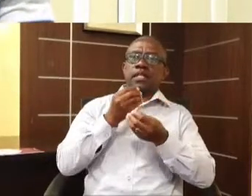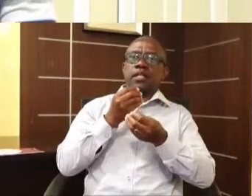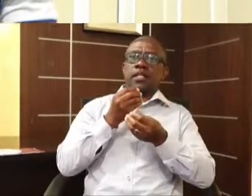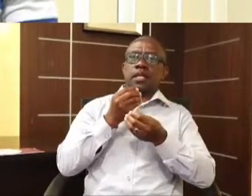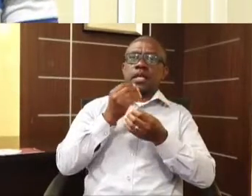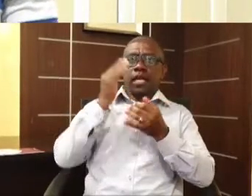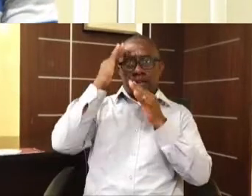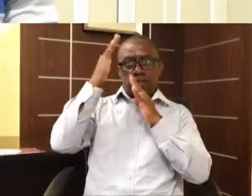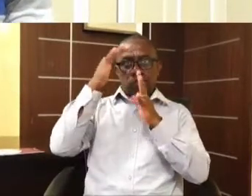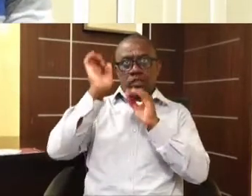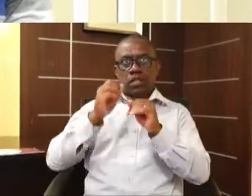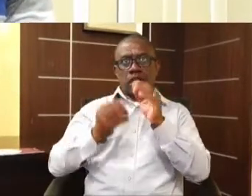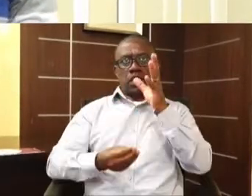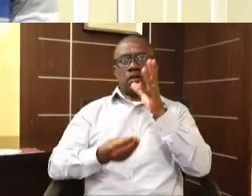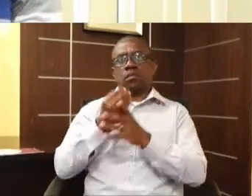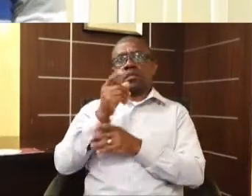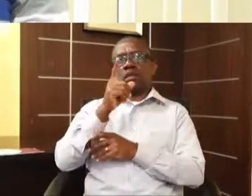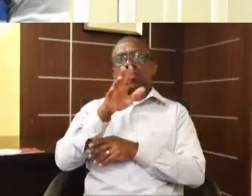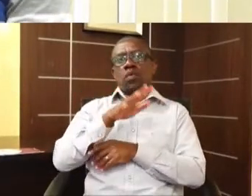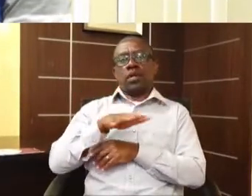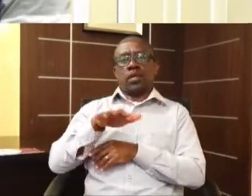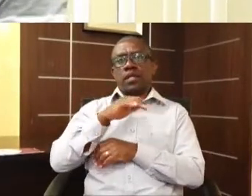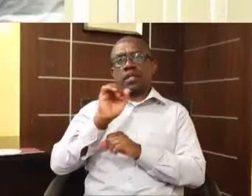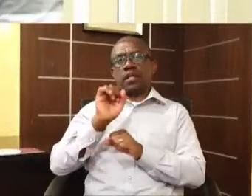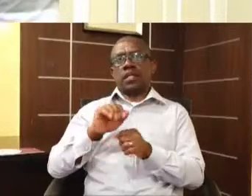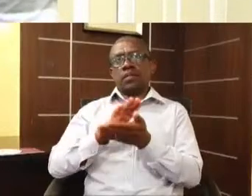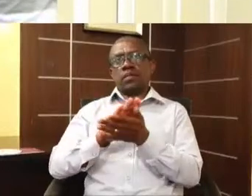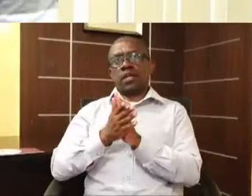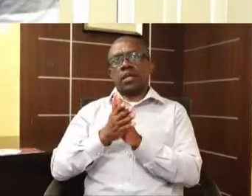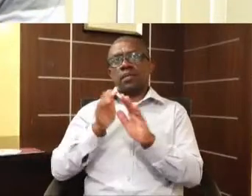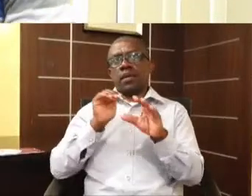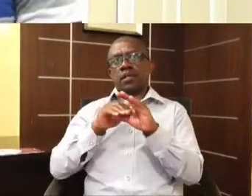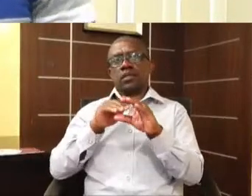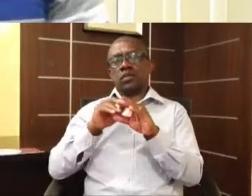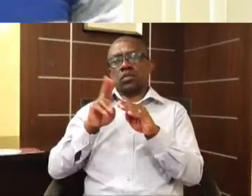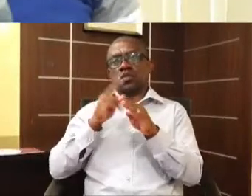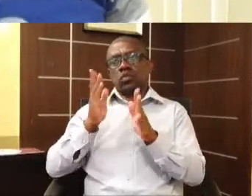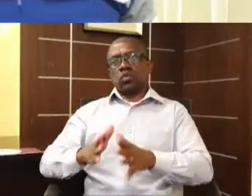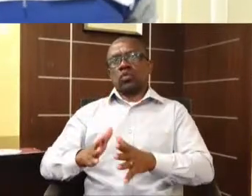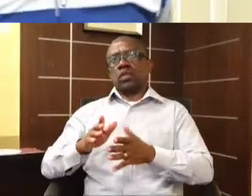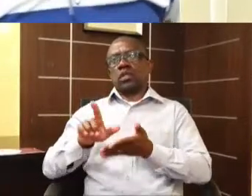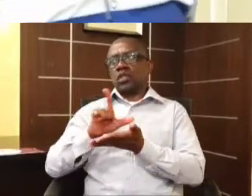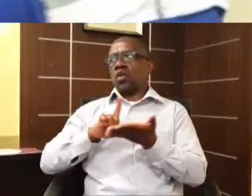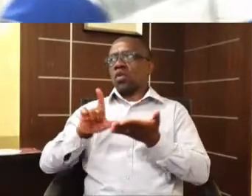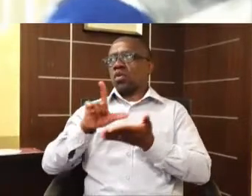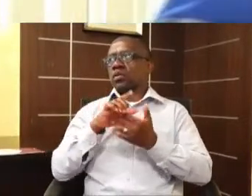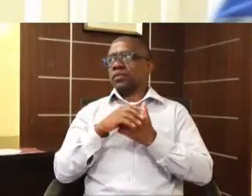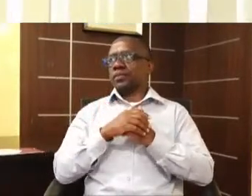that is accessible to users locally. Yeah.